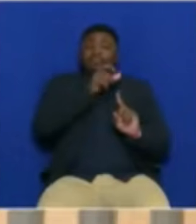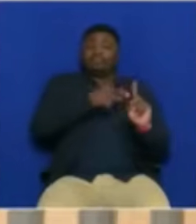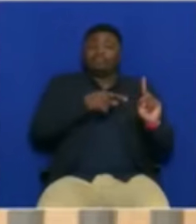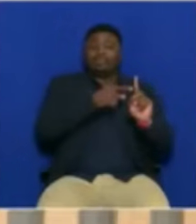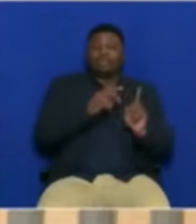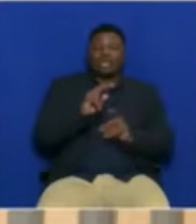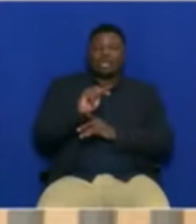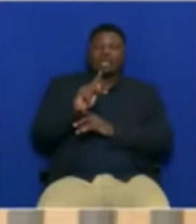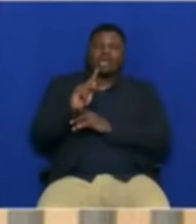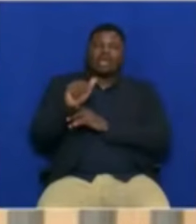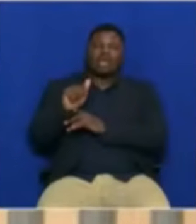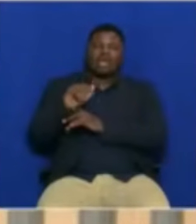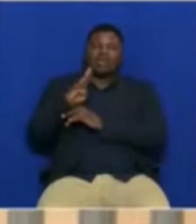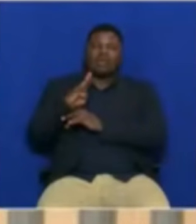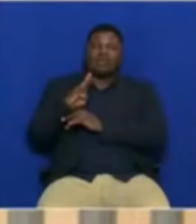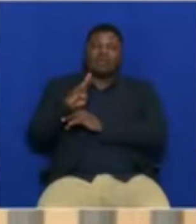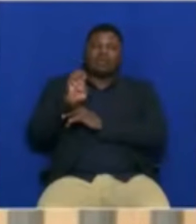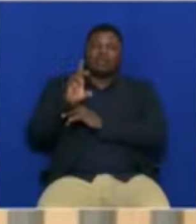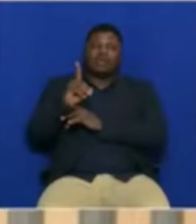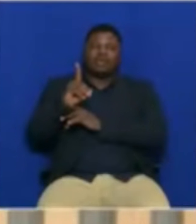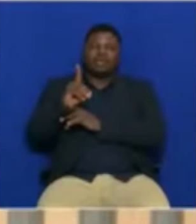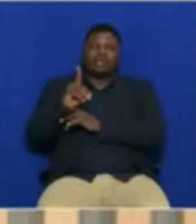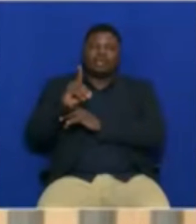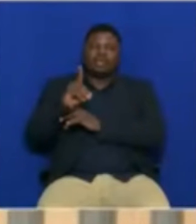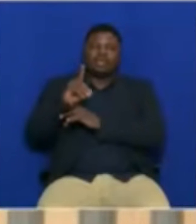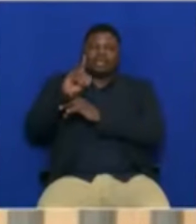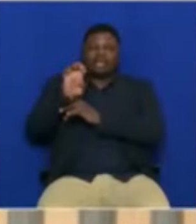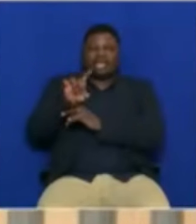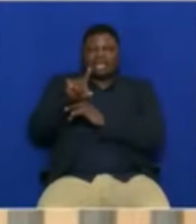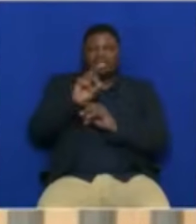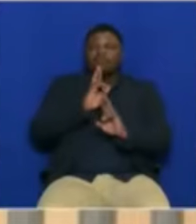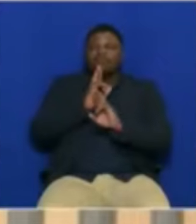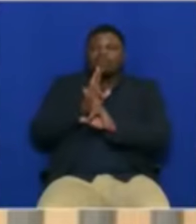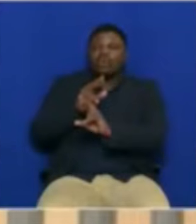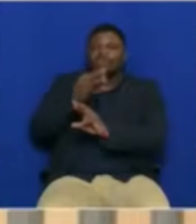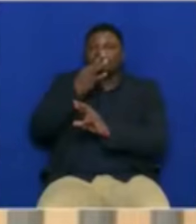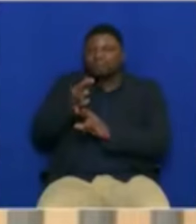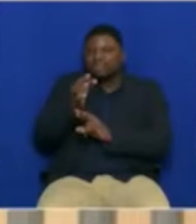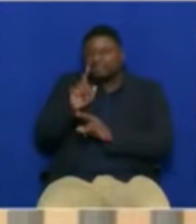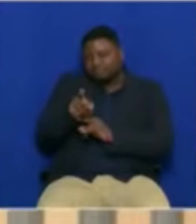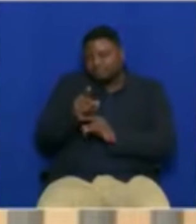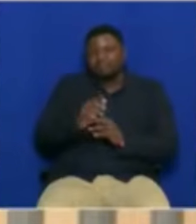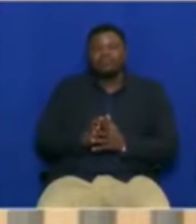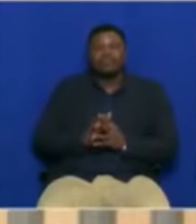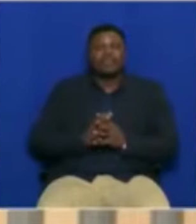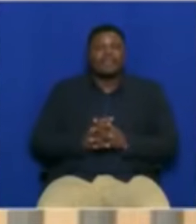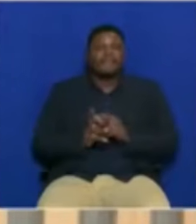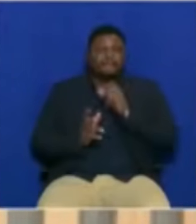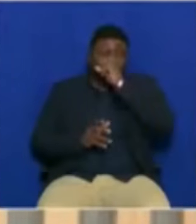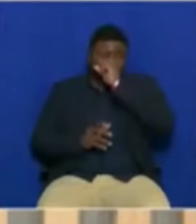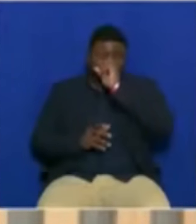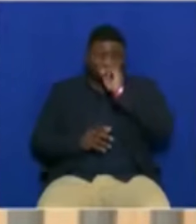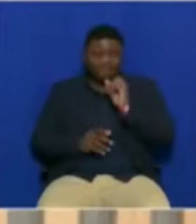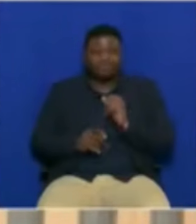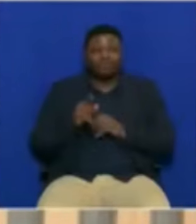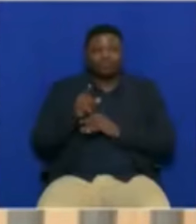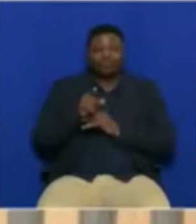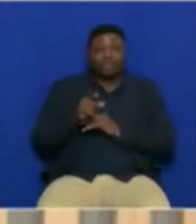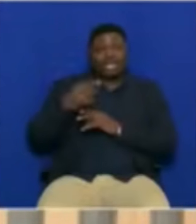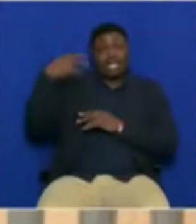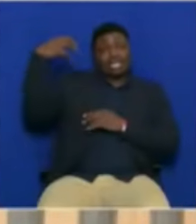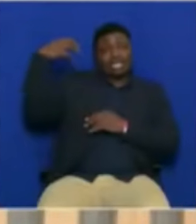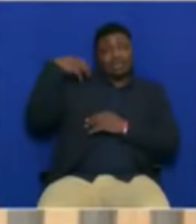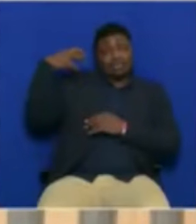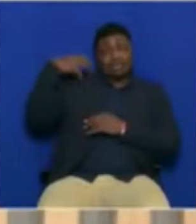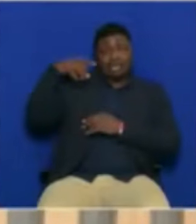I read the body of the email, second paragraph. The ministry has received this complaint from the Member of Parliament. In order